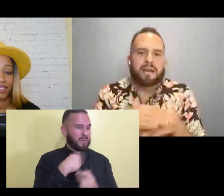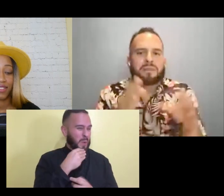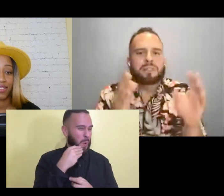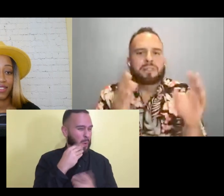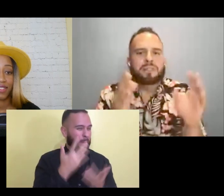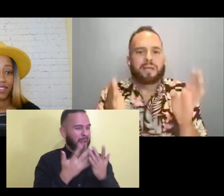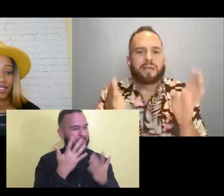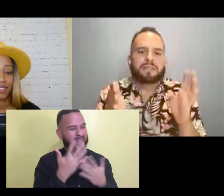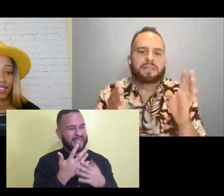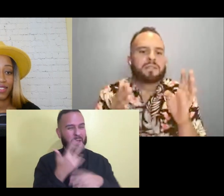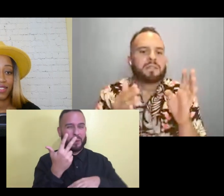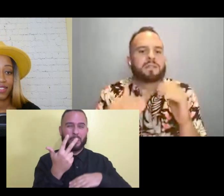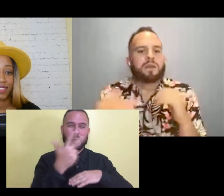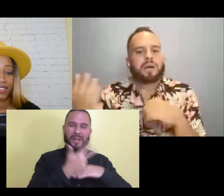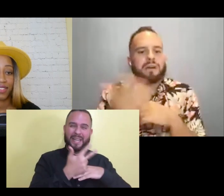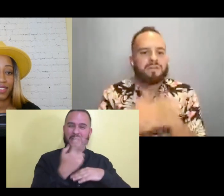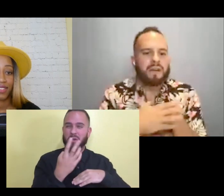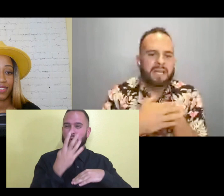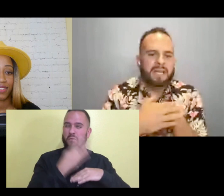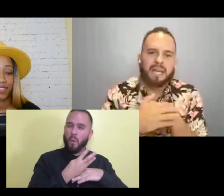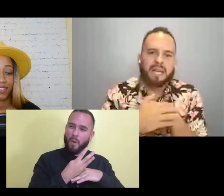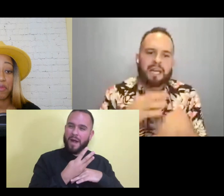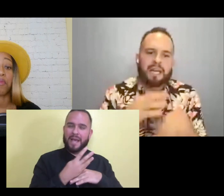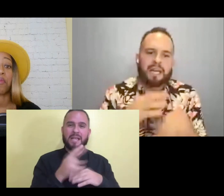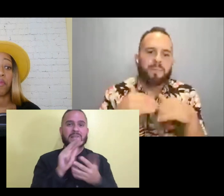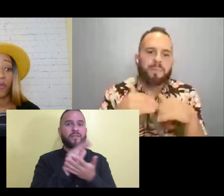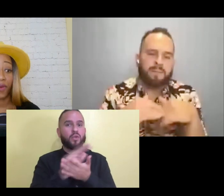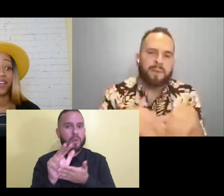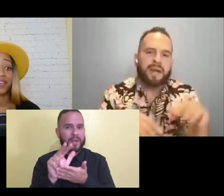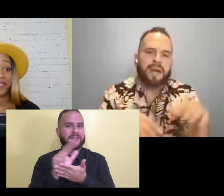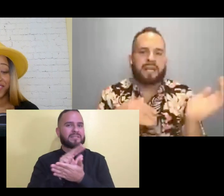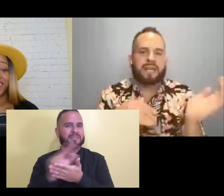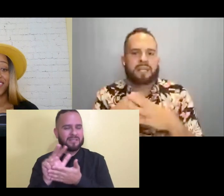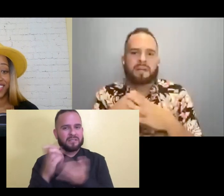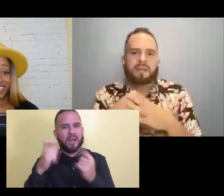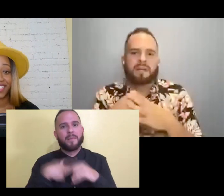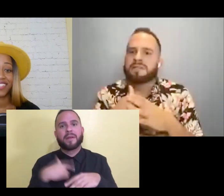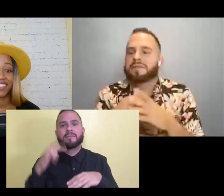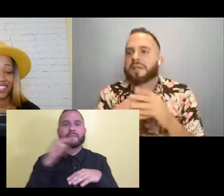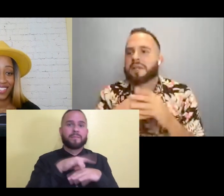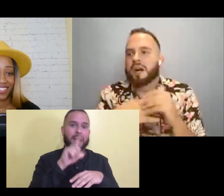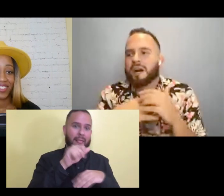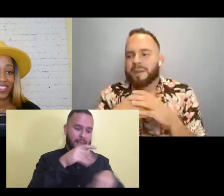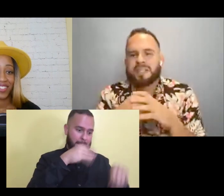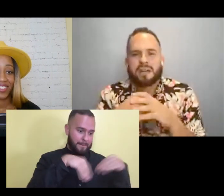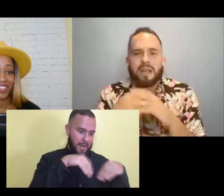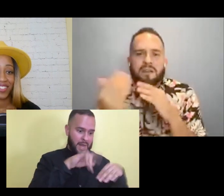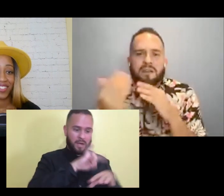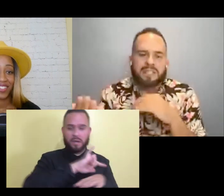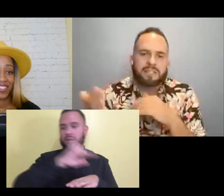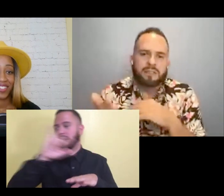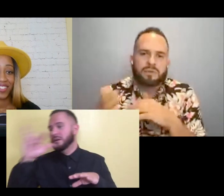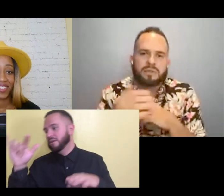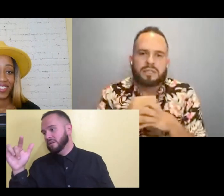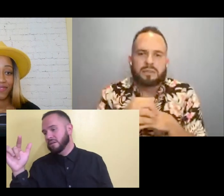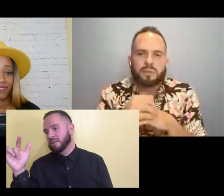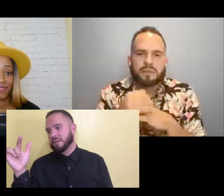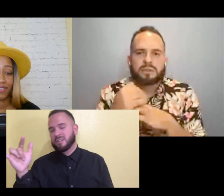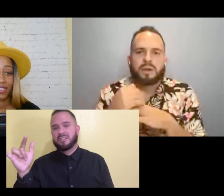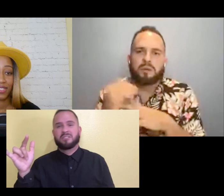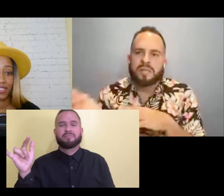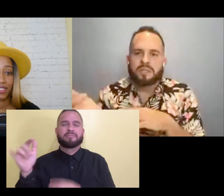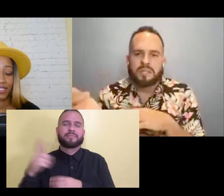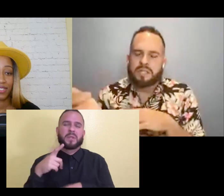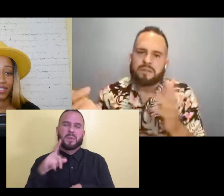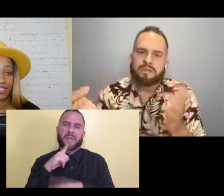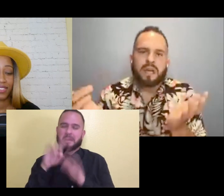3, 4 days every 3 weeks. So I fly into LA, I'll pack my bag, and then I'll leave. I did a lot of DC, New York City tours,